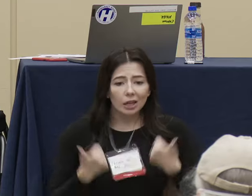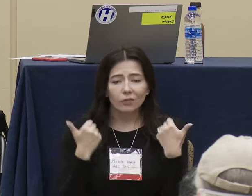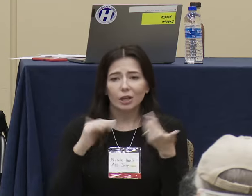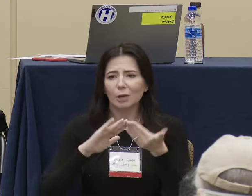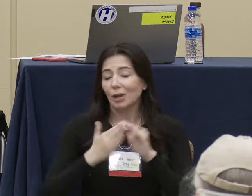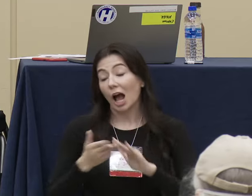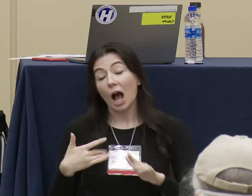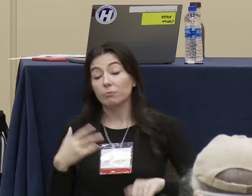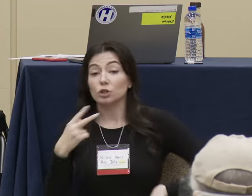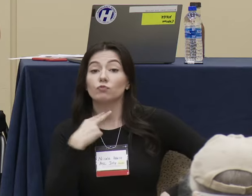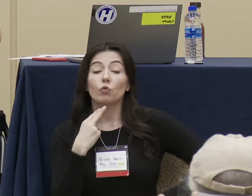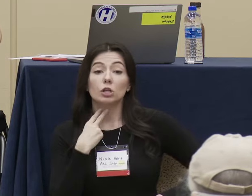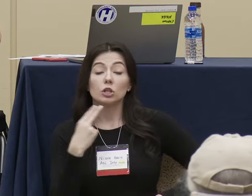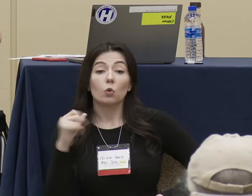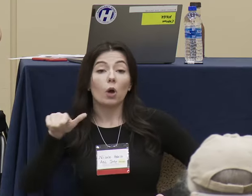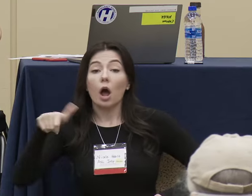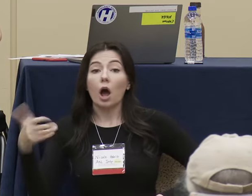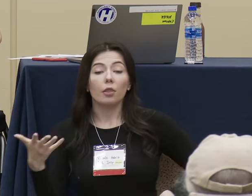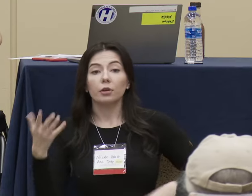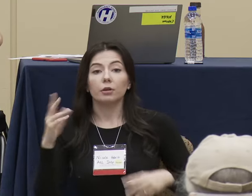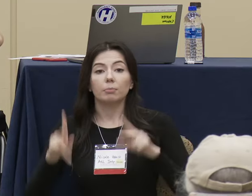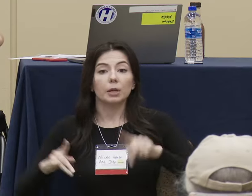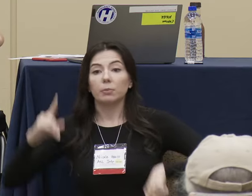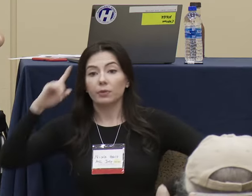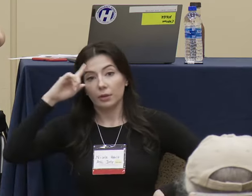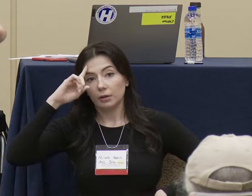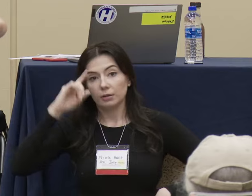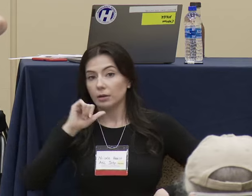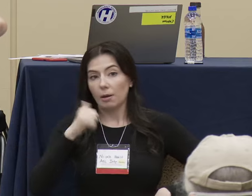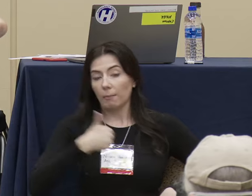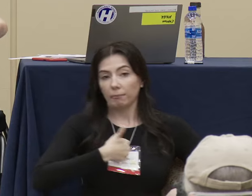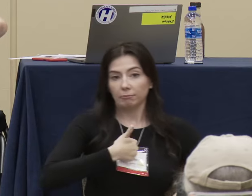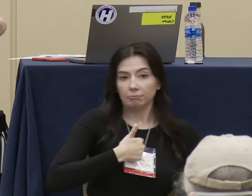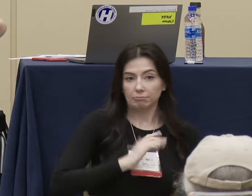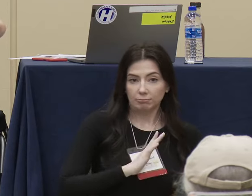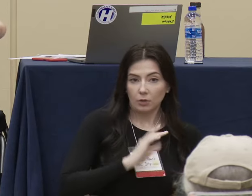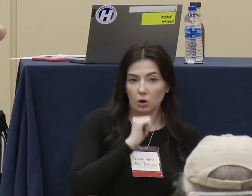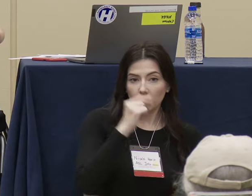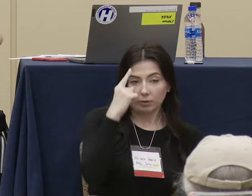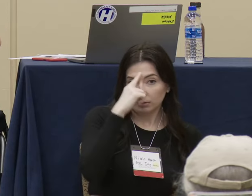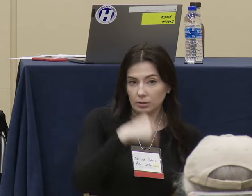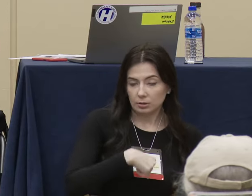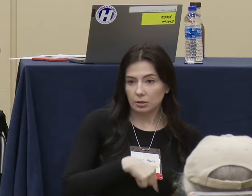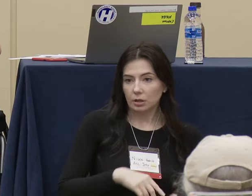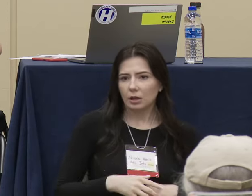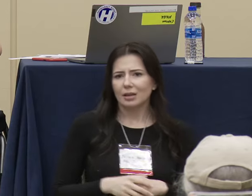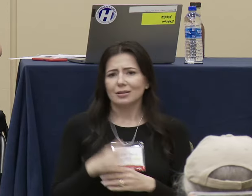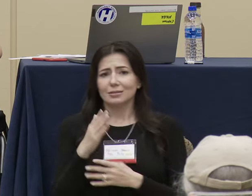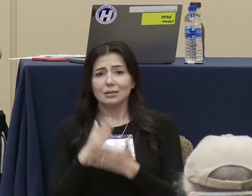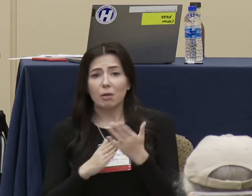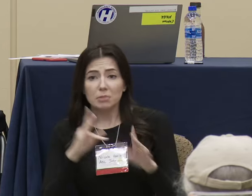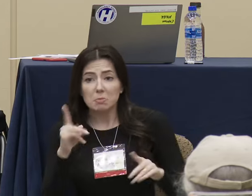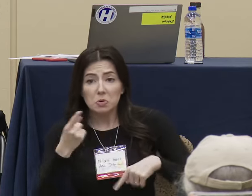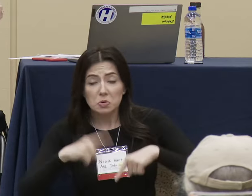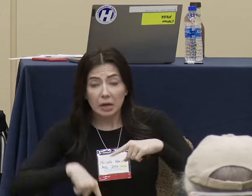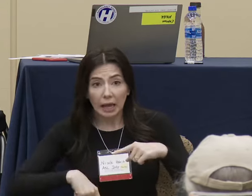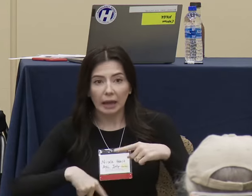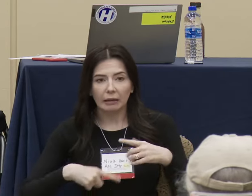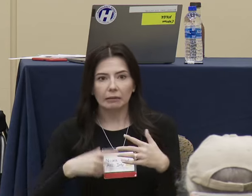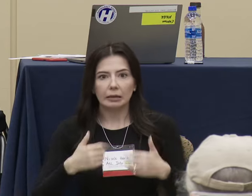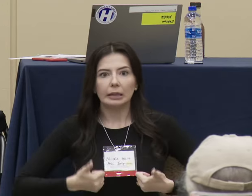just voicing what people say. They cannot live in the community. Some people should not be outside of prisons. But